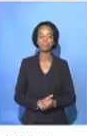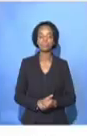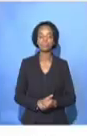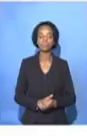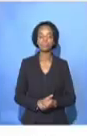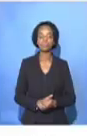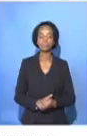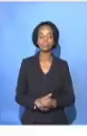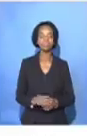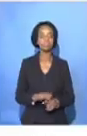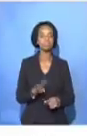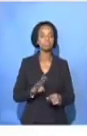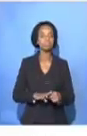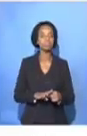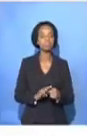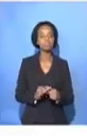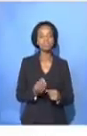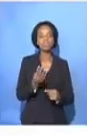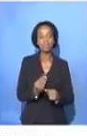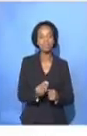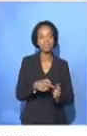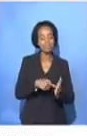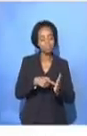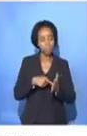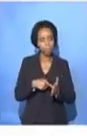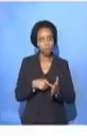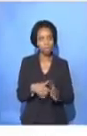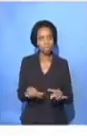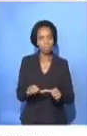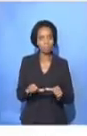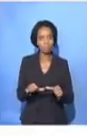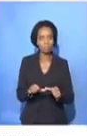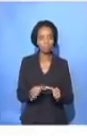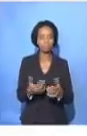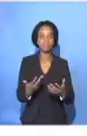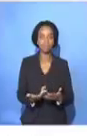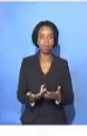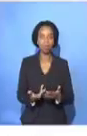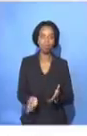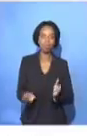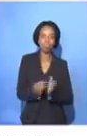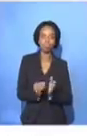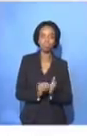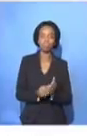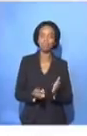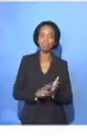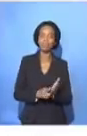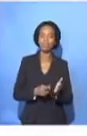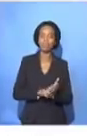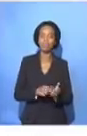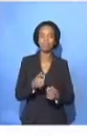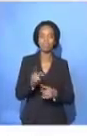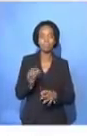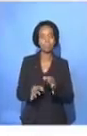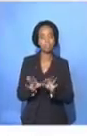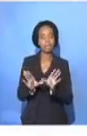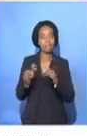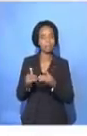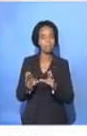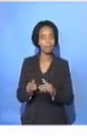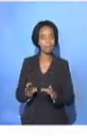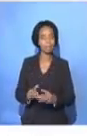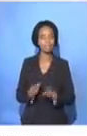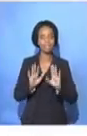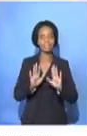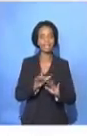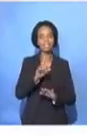Instituting the required measures to accommodate elections involving a record 48 political parties and 10,000 candidates